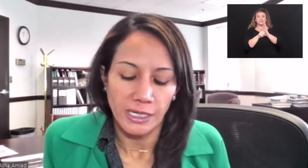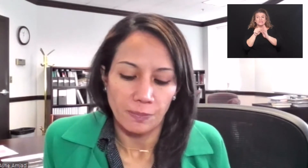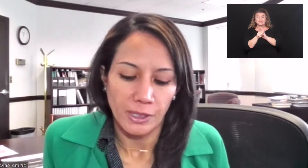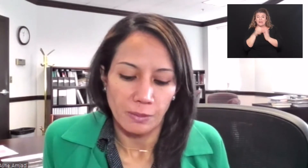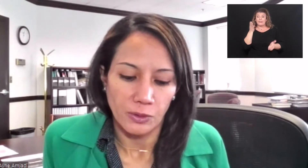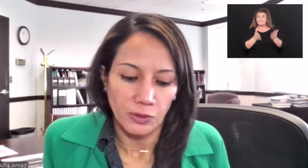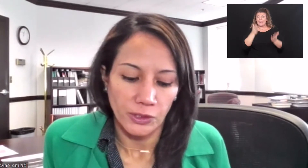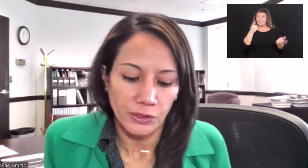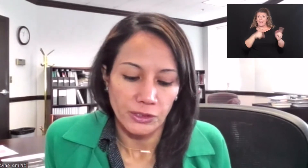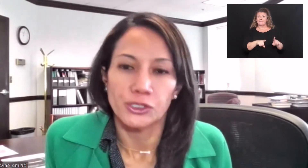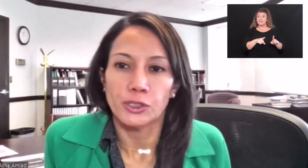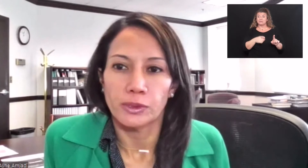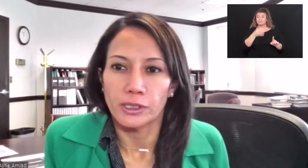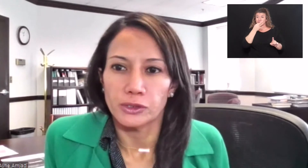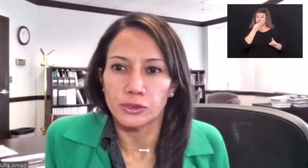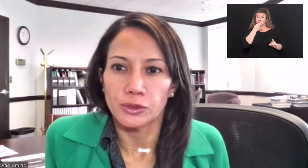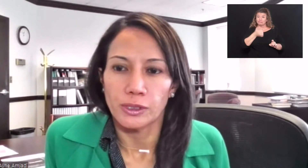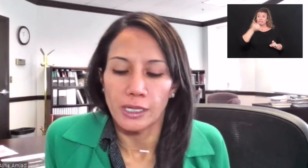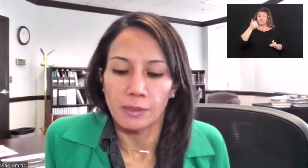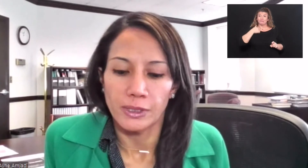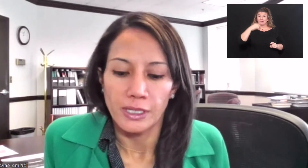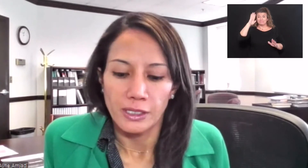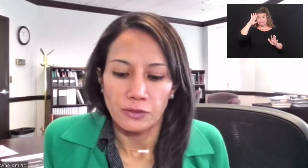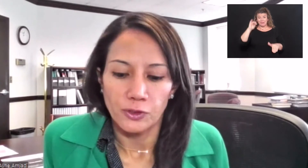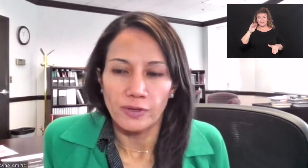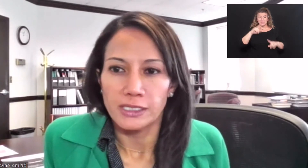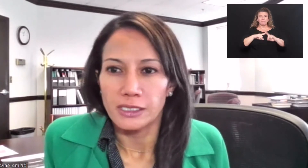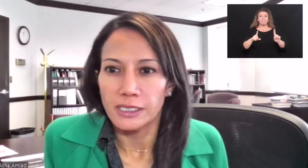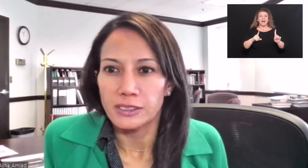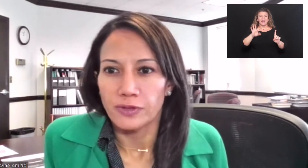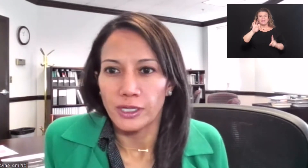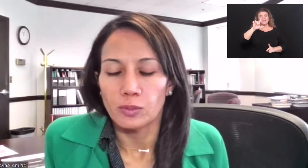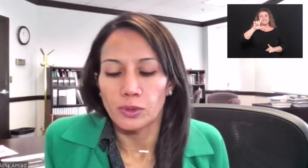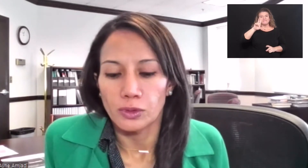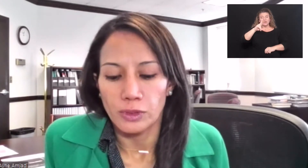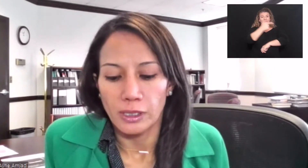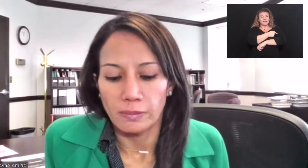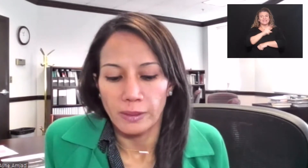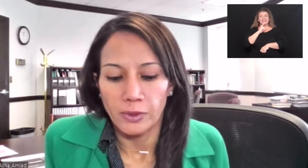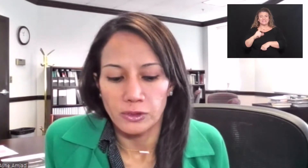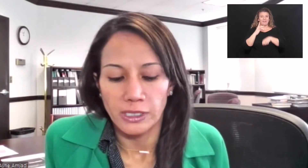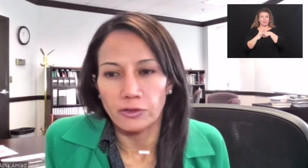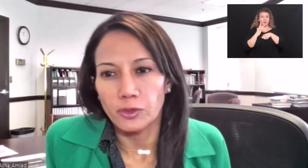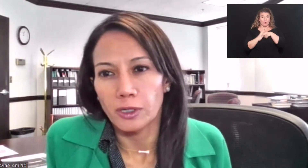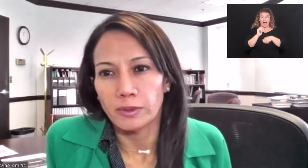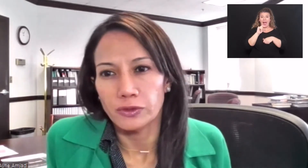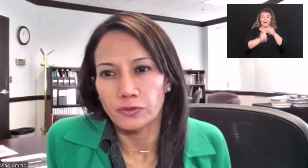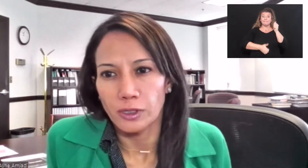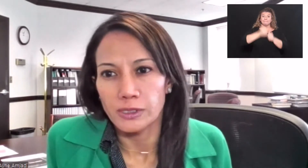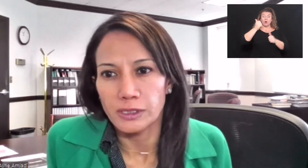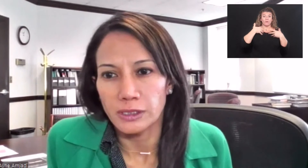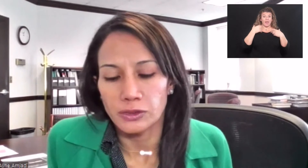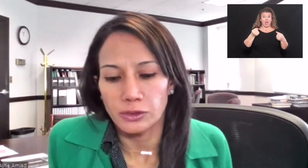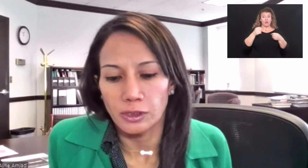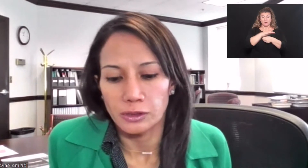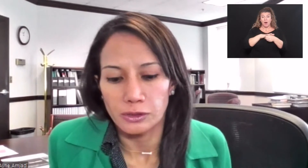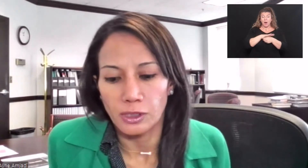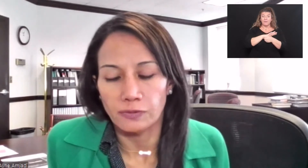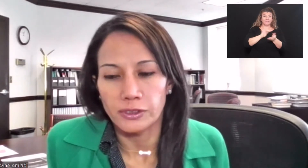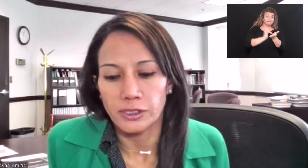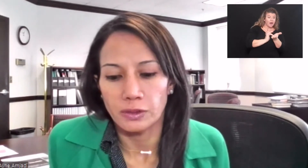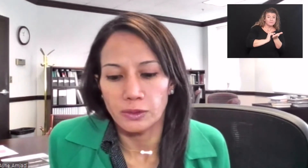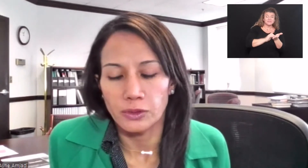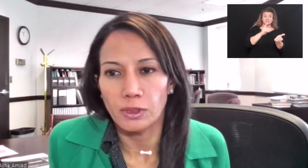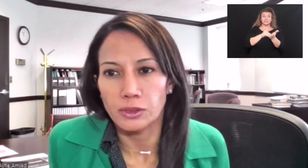be coming up earlier this year. We're not sure, but the flu vaccine is available at most health departments, pharmacies, your